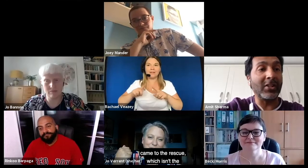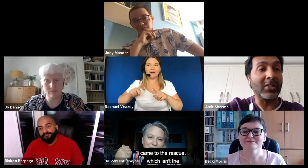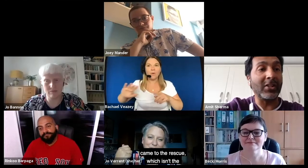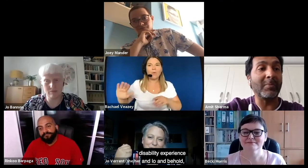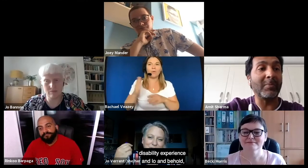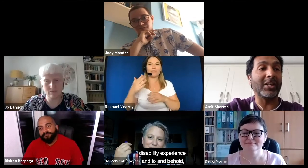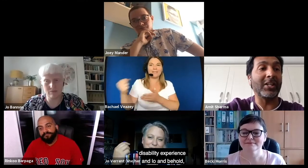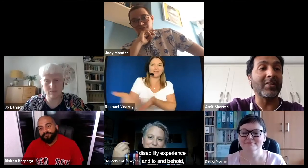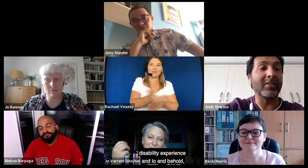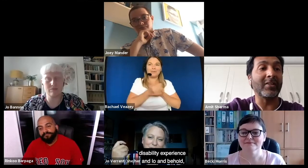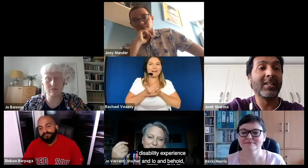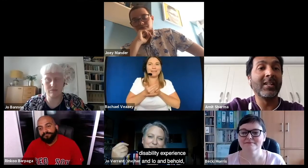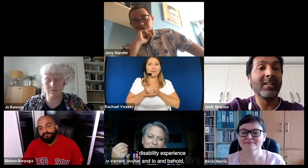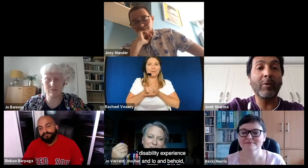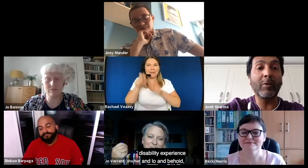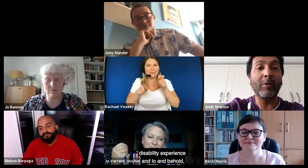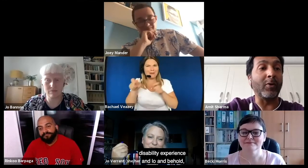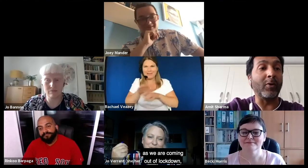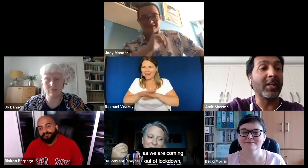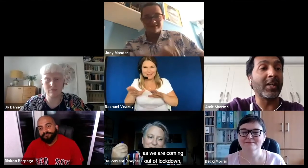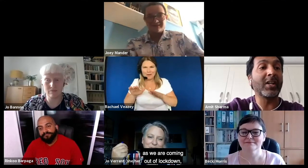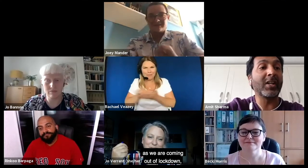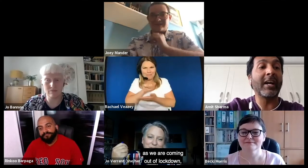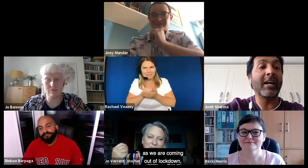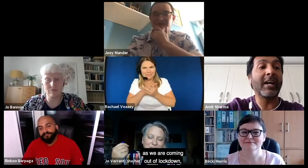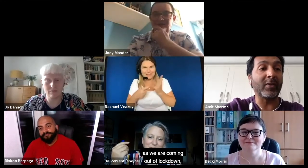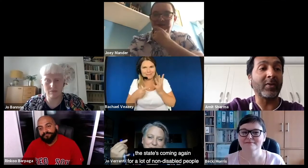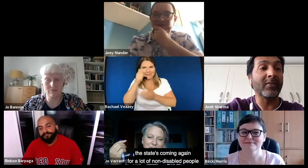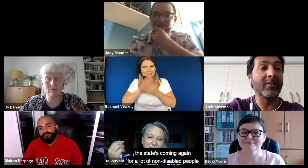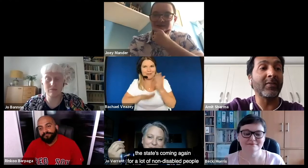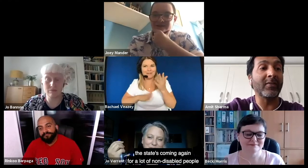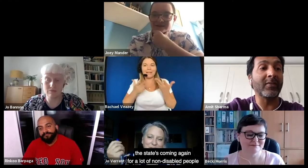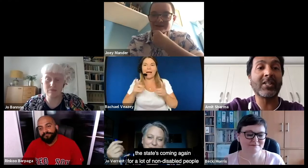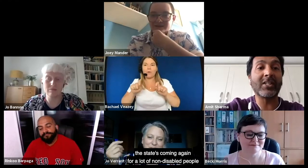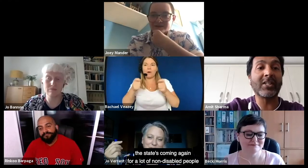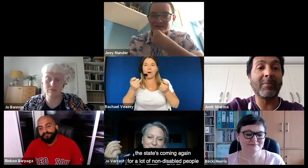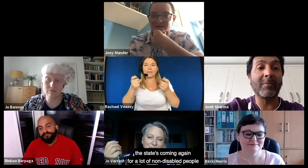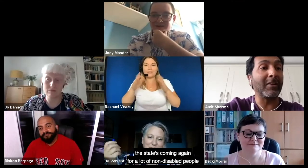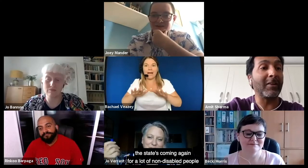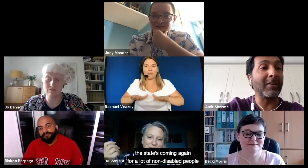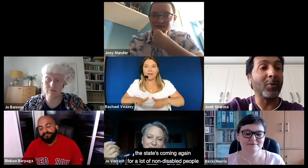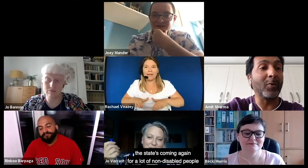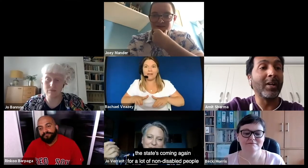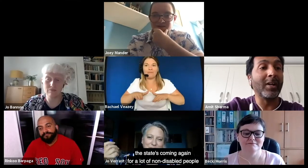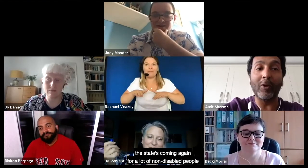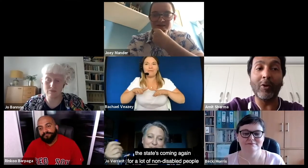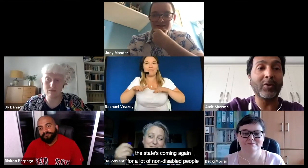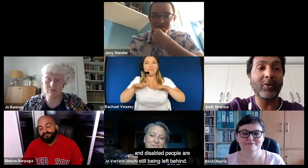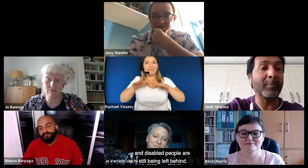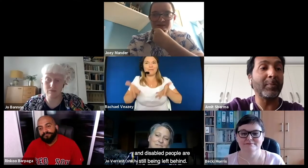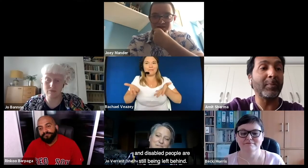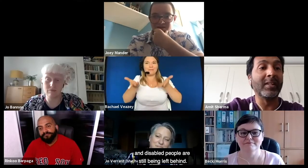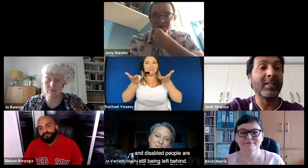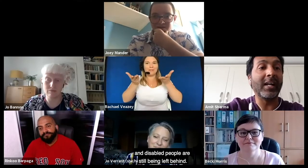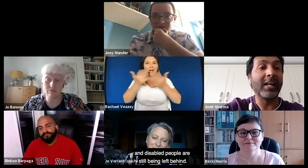the disability experience. And lo and behold, as we're coming out of lockdown, the state's coming again for a lot of non-disabled